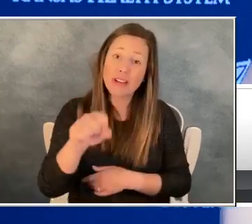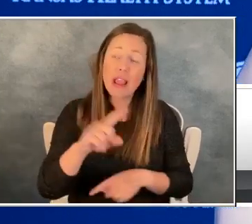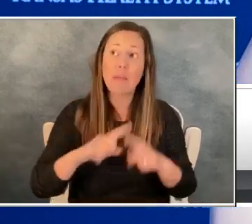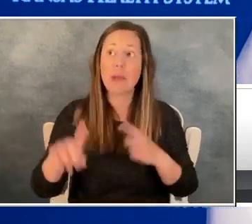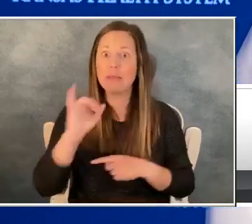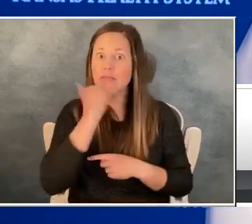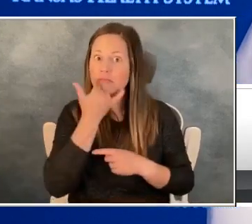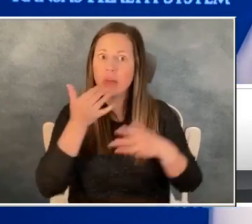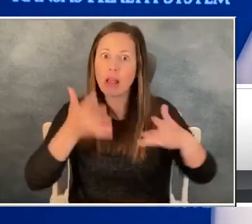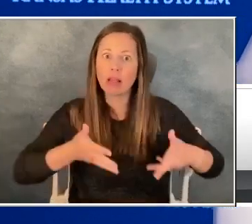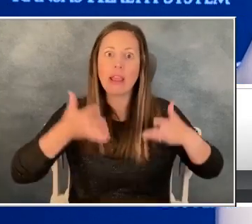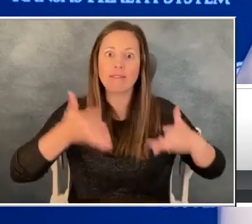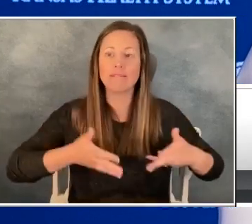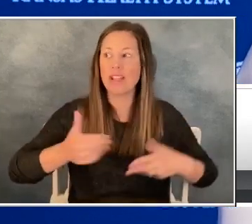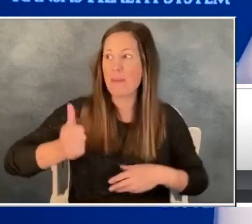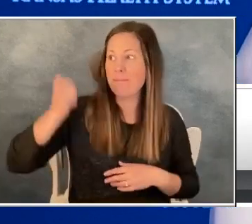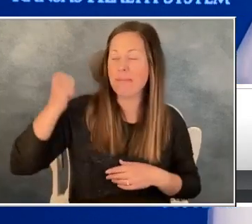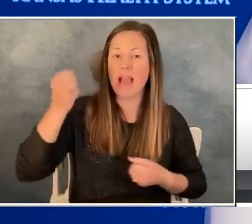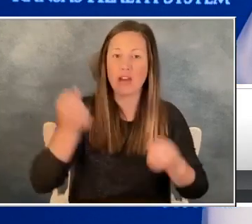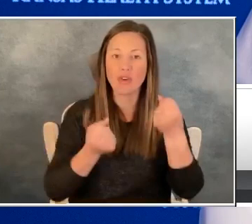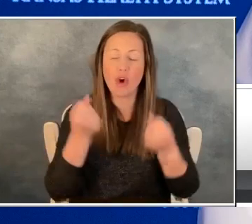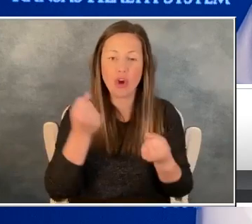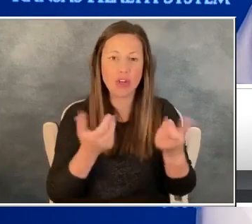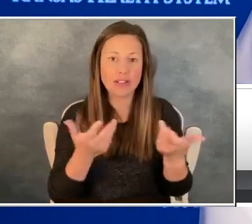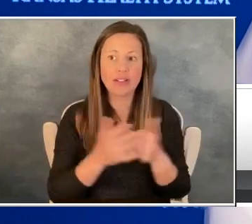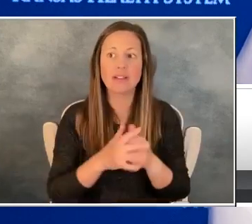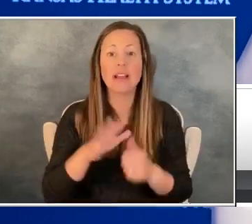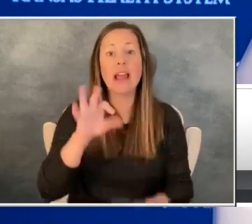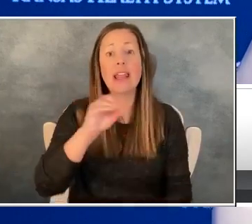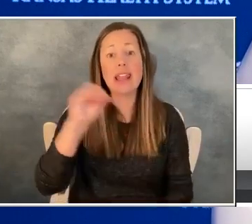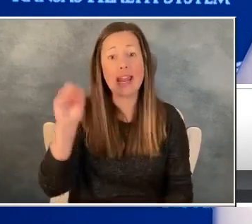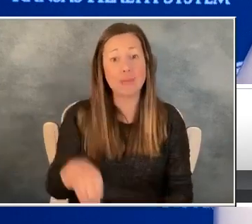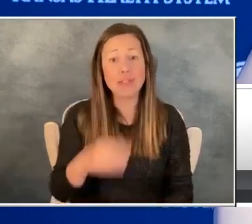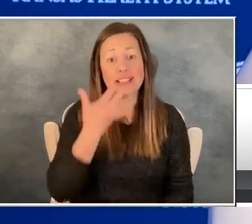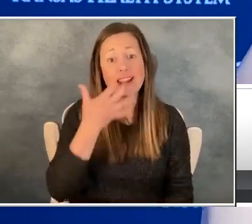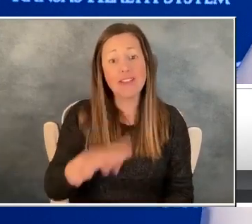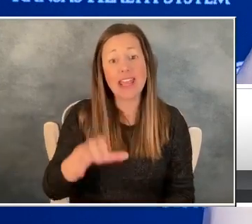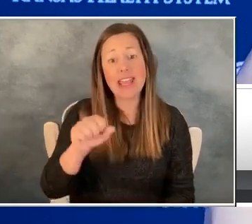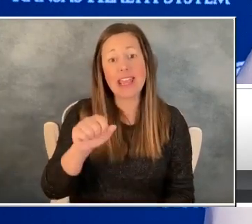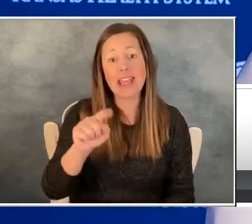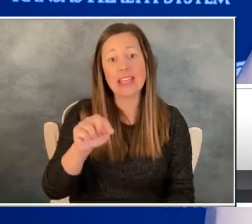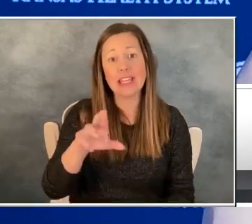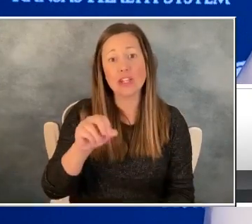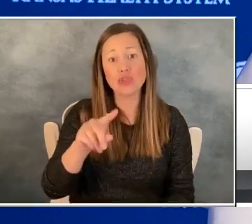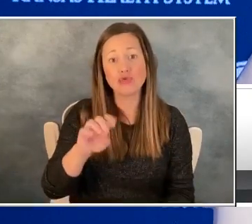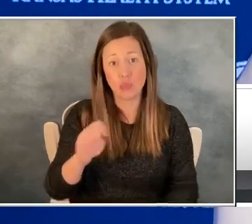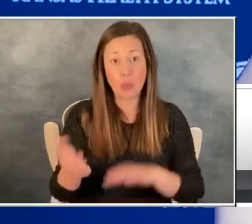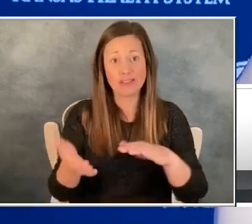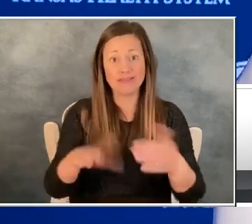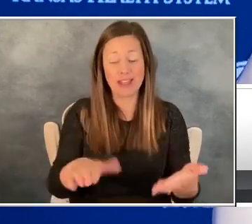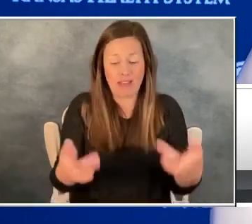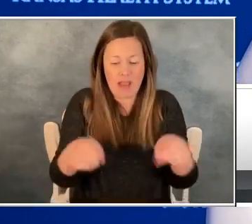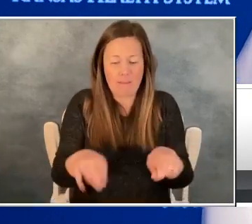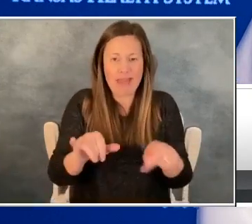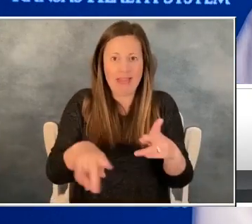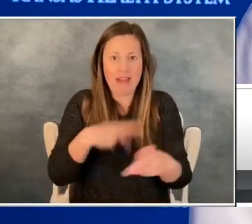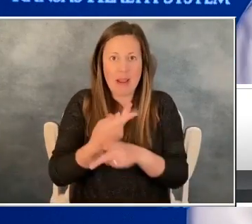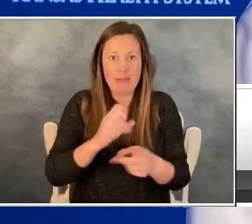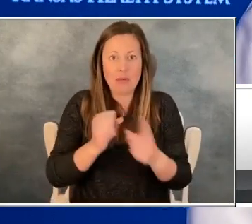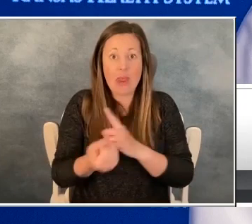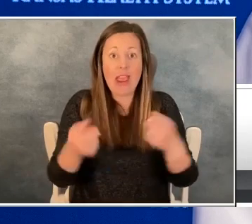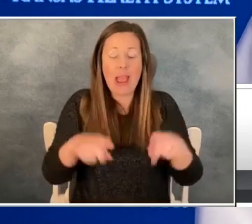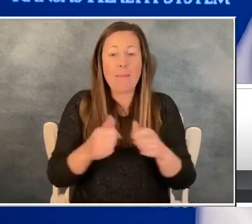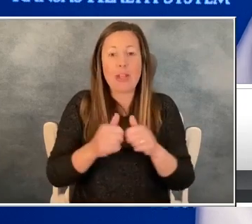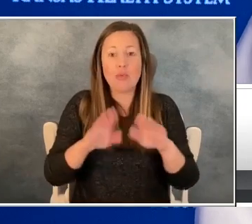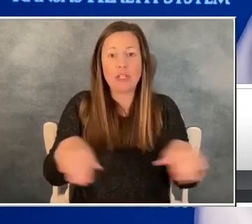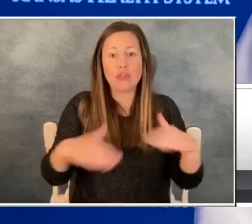of their car. 90% of heat strokes and heat stroke deaths that occur in this type of situation occur in children under